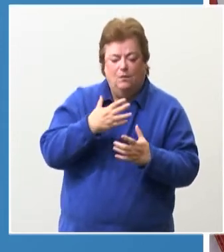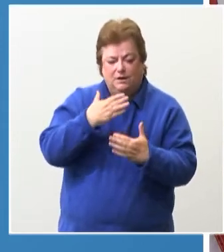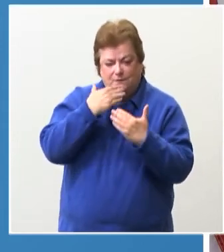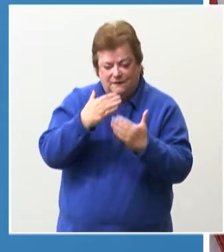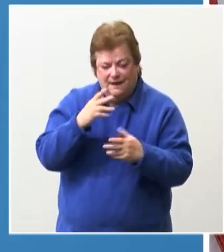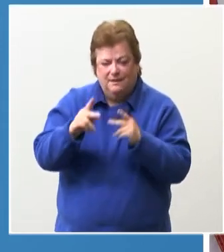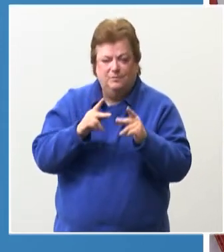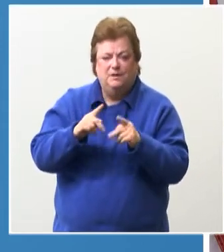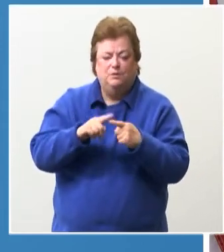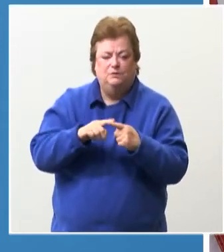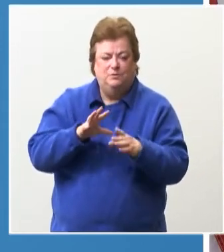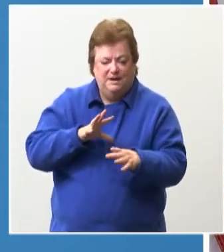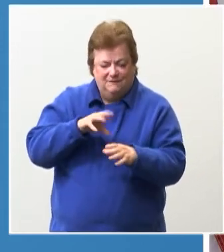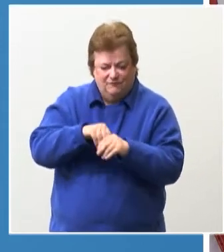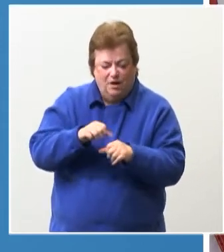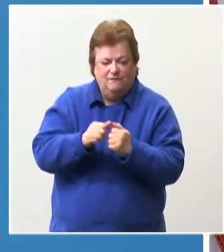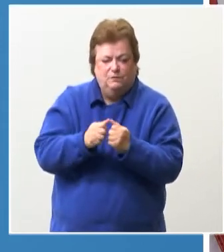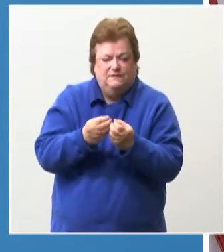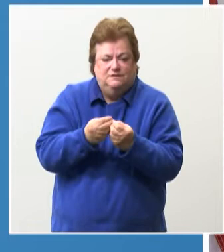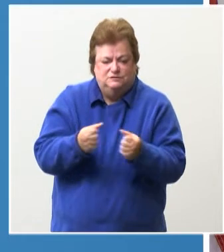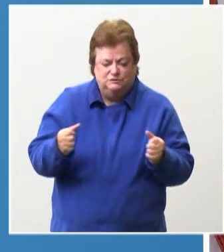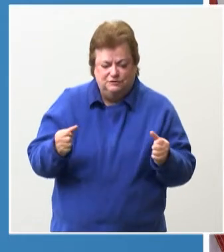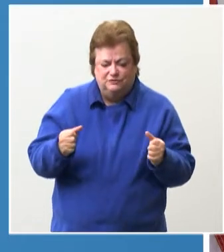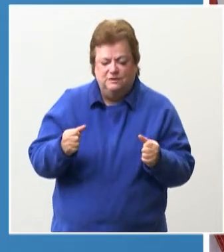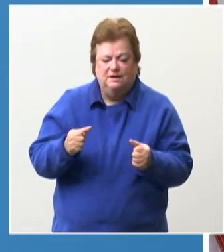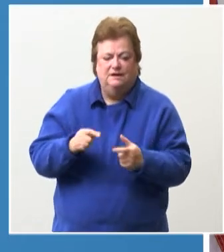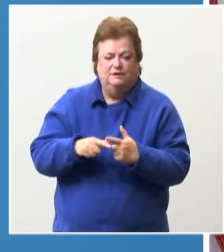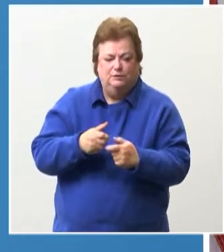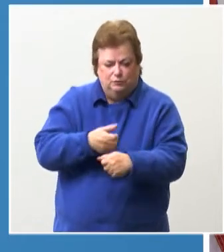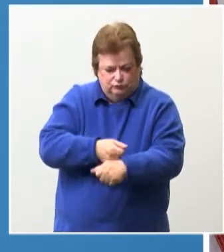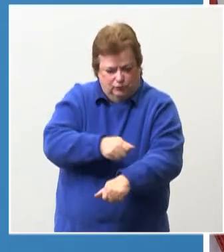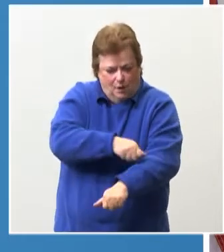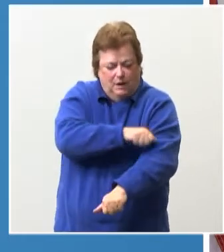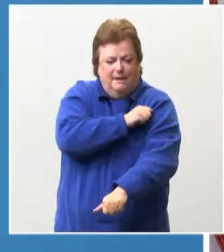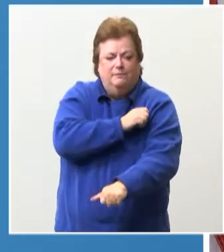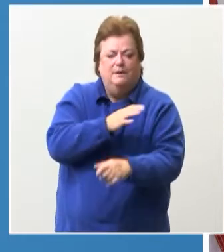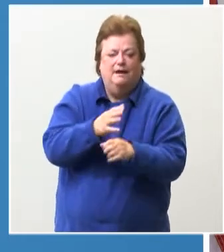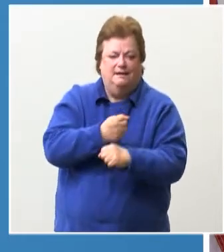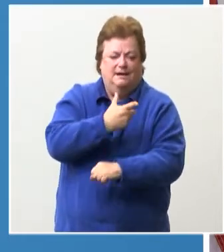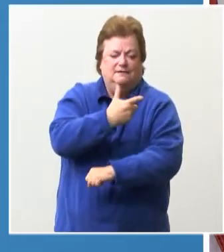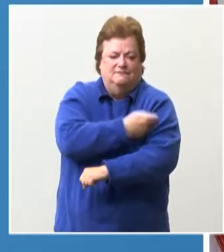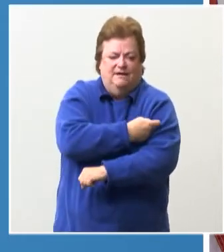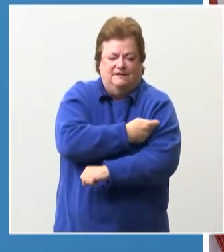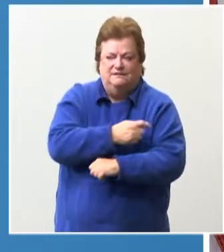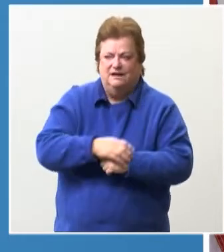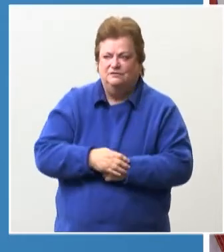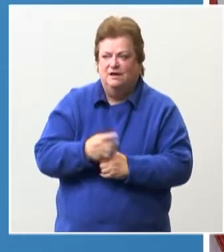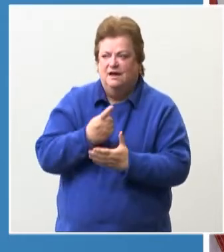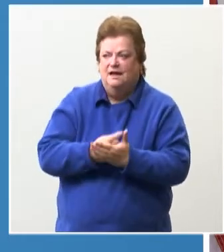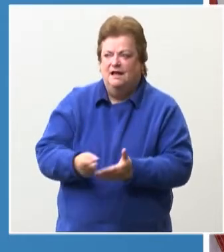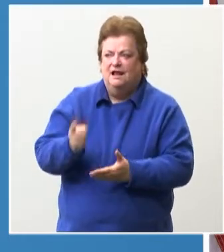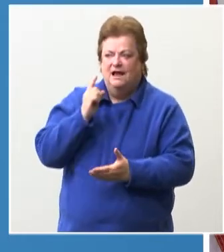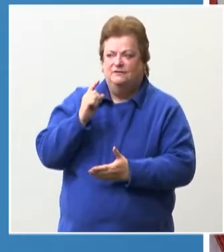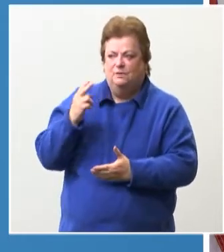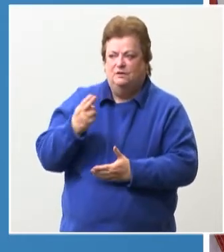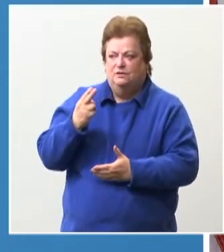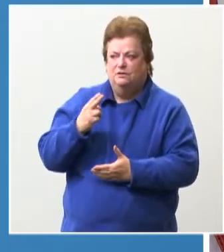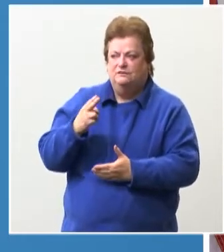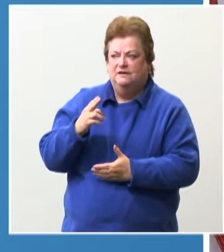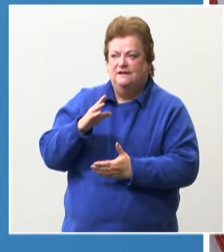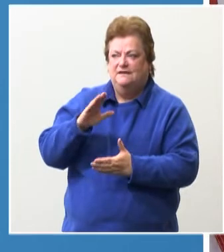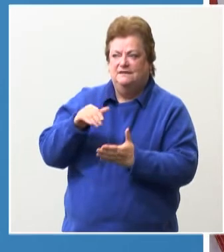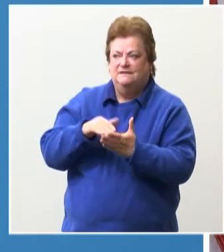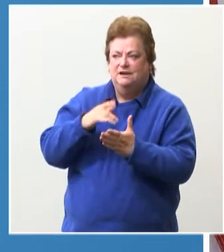part of the solution, for stepping up and rolling up their sleeves to get vaccinated. Last Thursday, the Centers for Disease Control